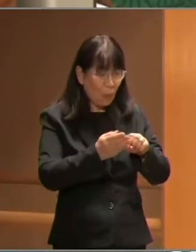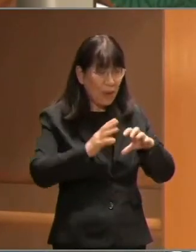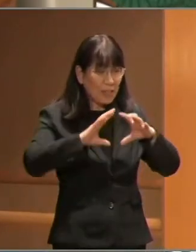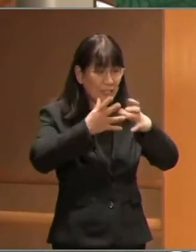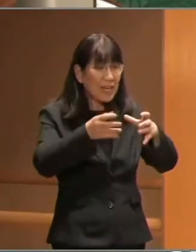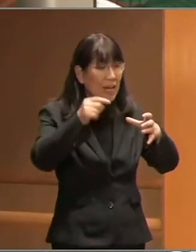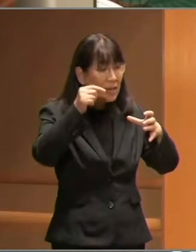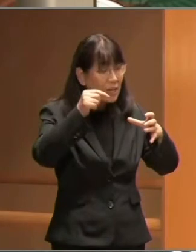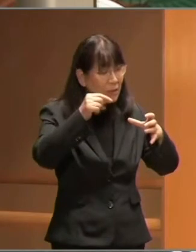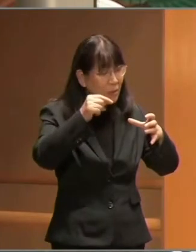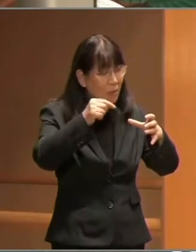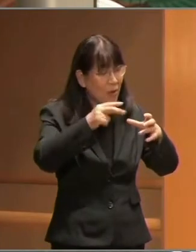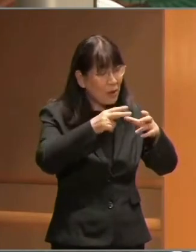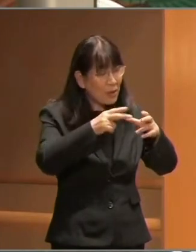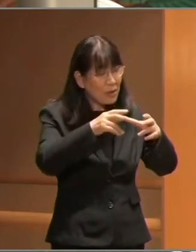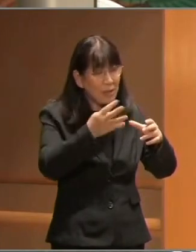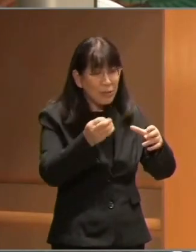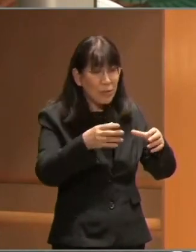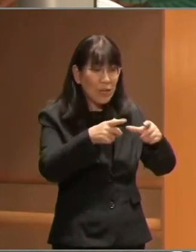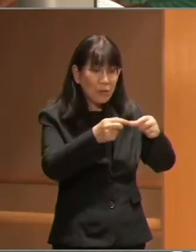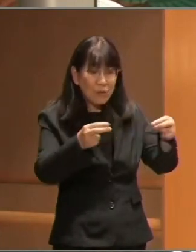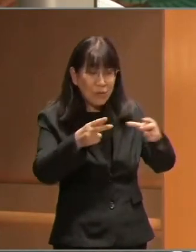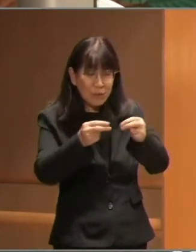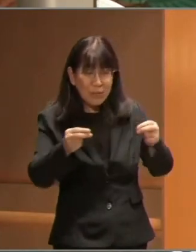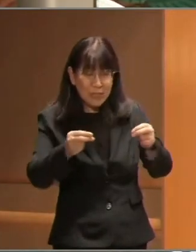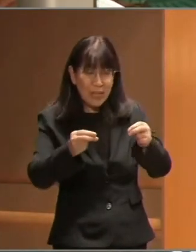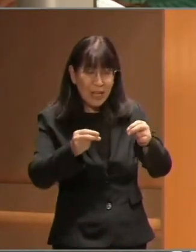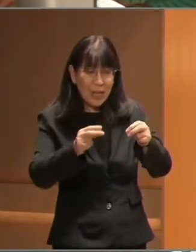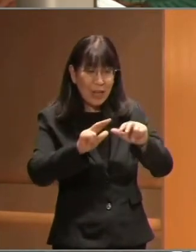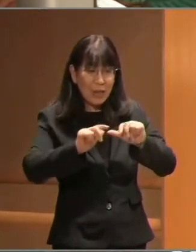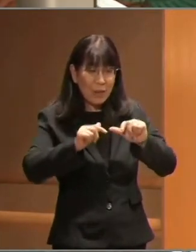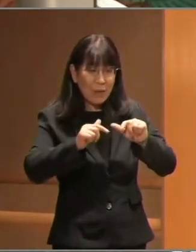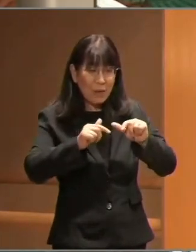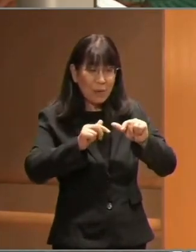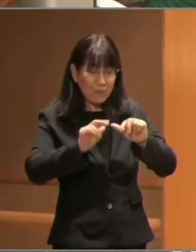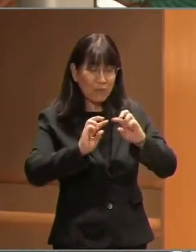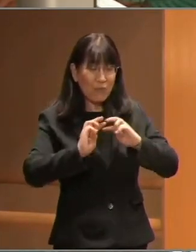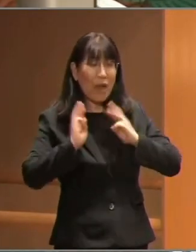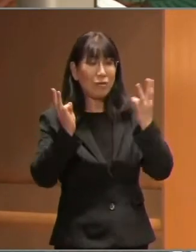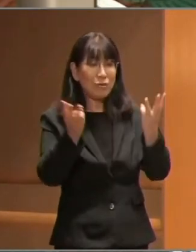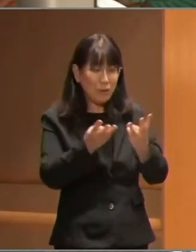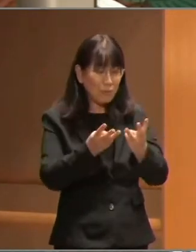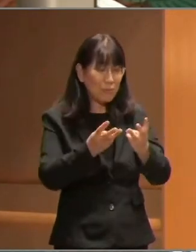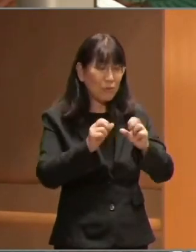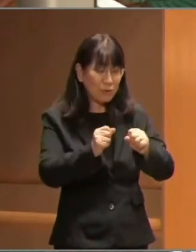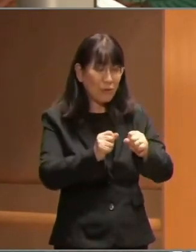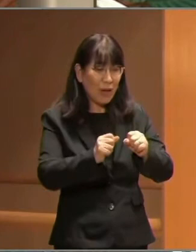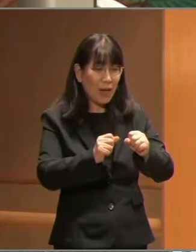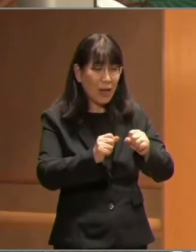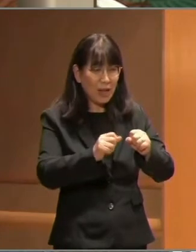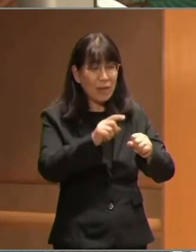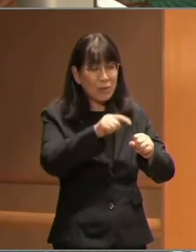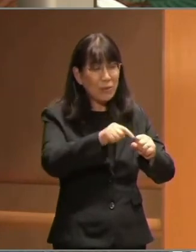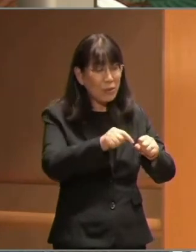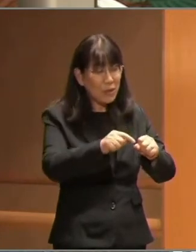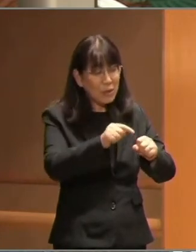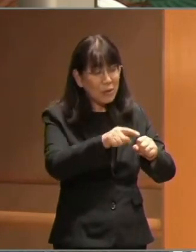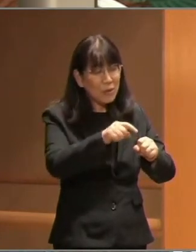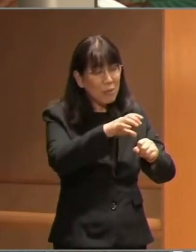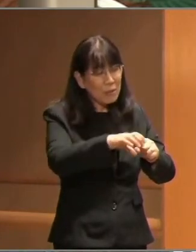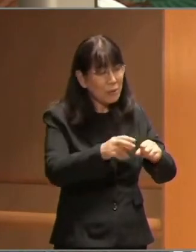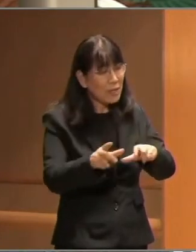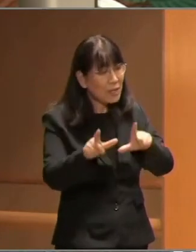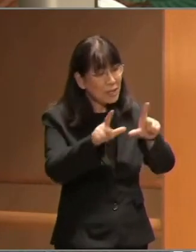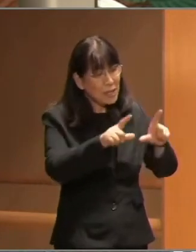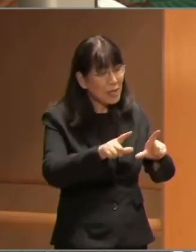Indonesia. I have had the opportunity to hold workshops and also had the opportunity to live